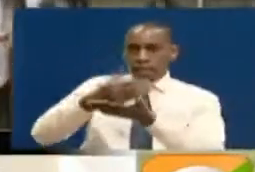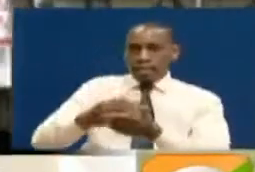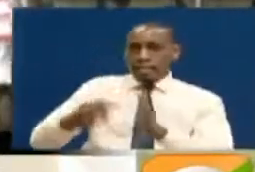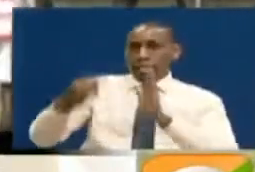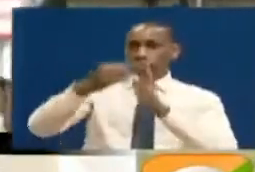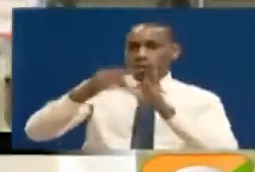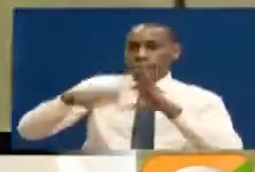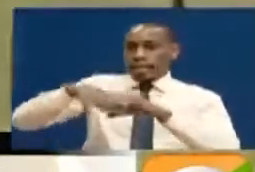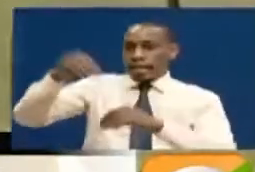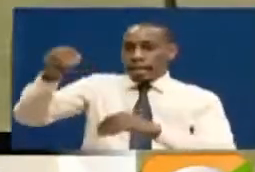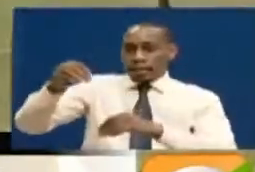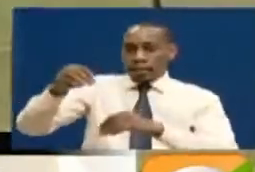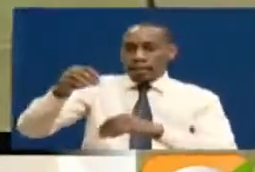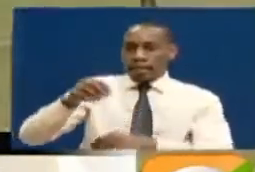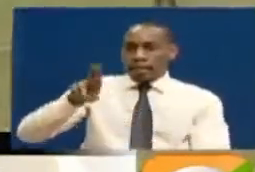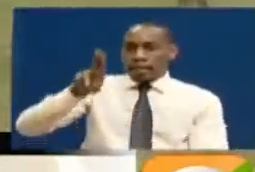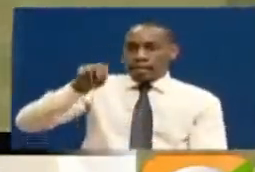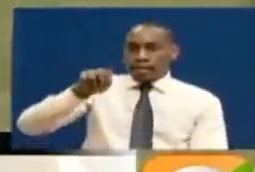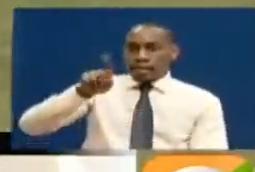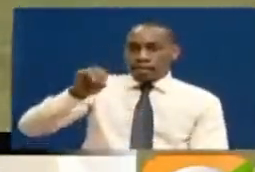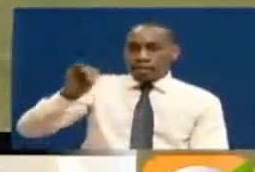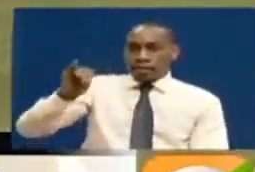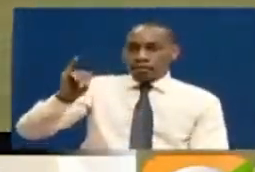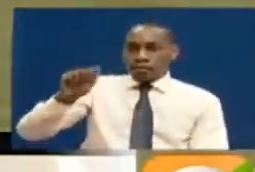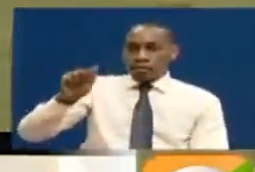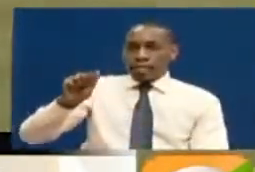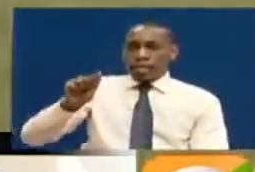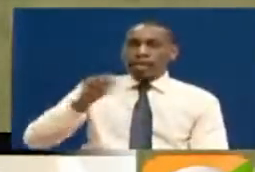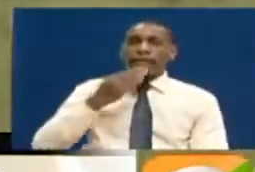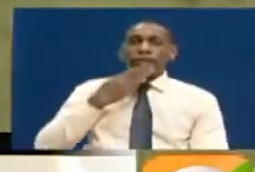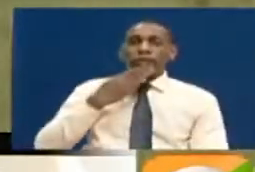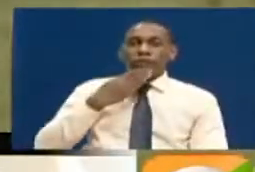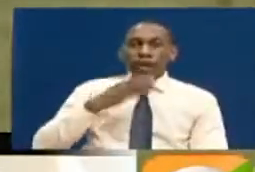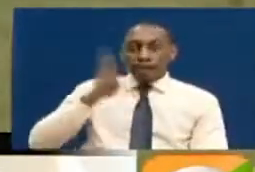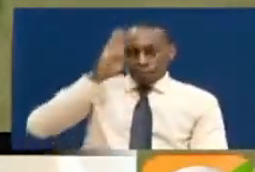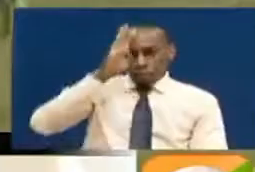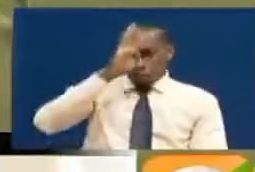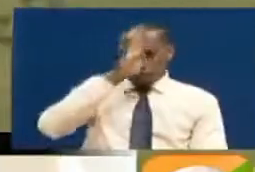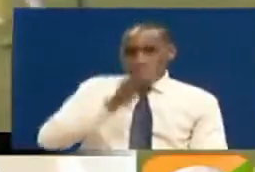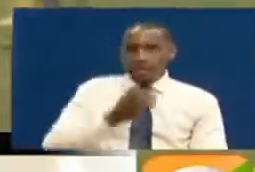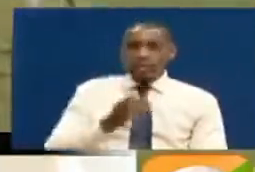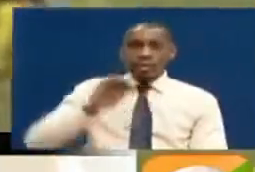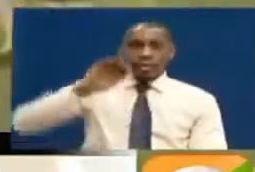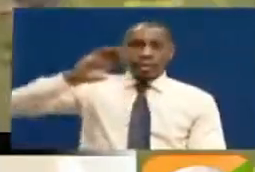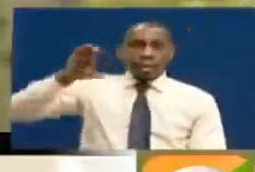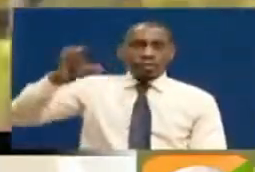a point away to Nzoia Sugar at the Sudi Stadium in Bungoma County.